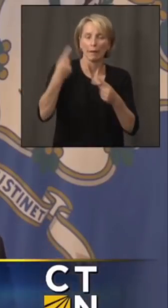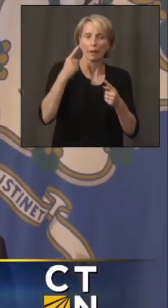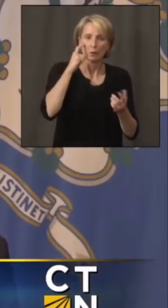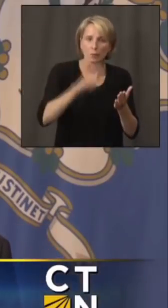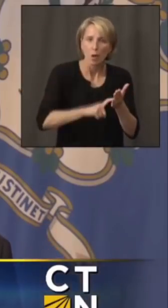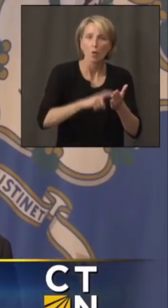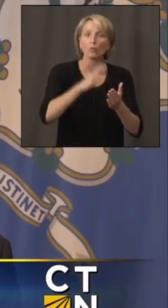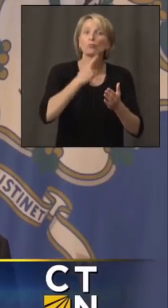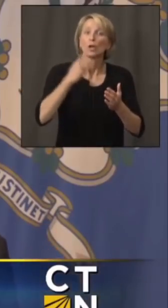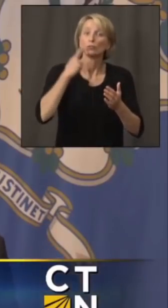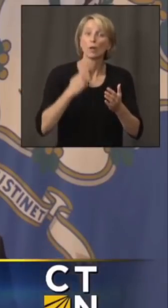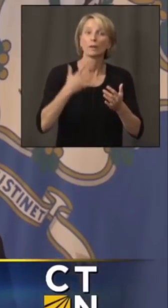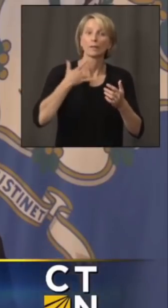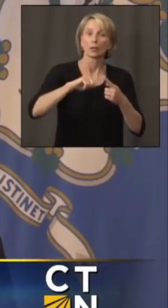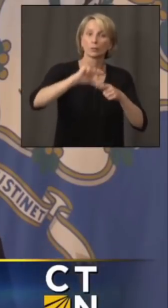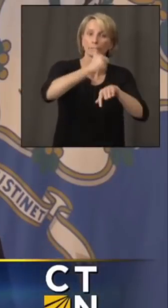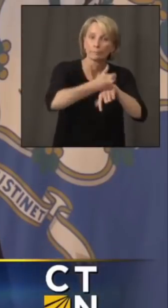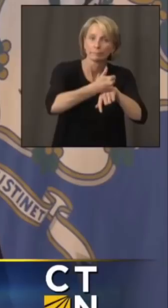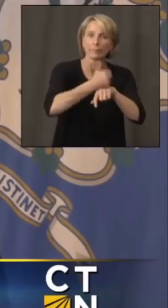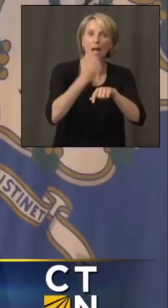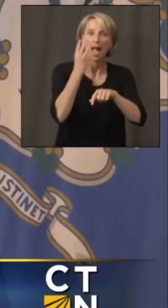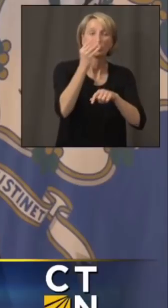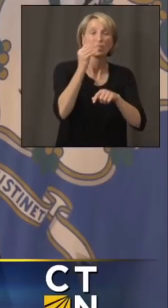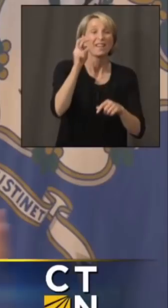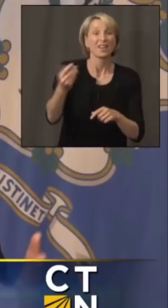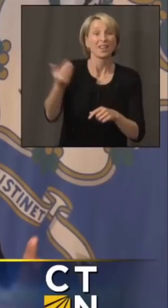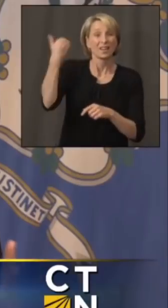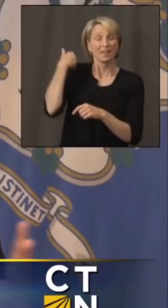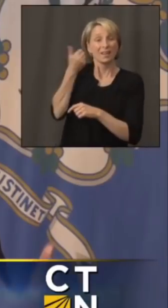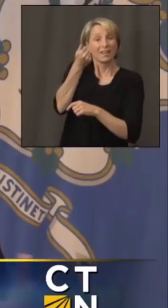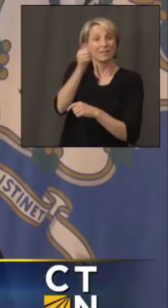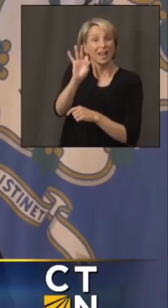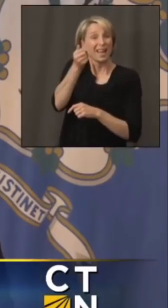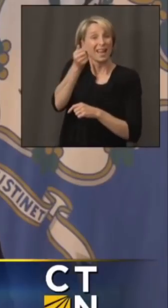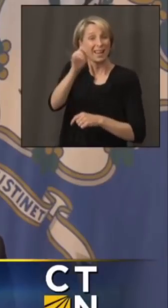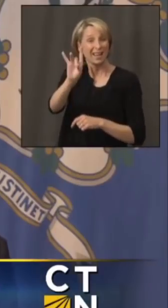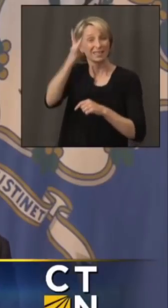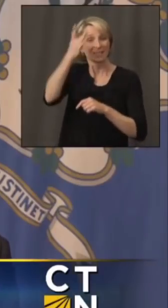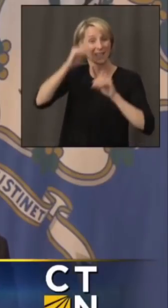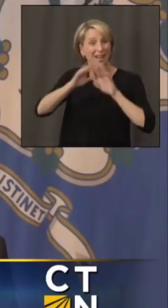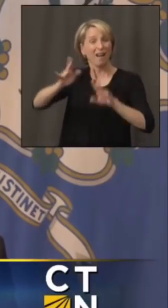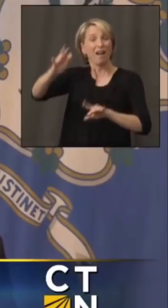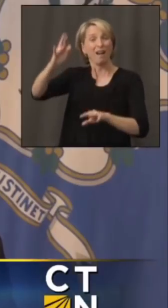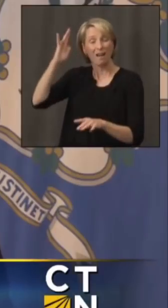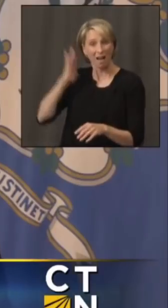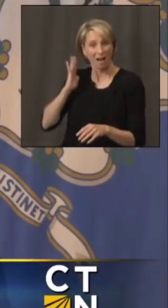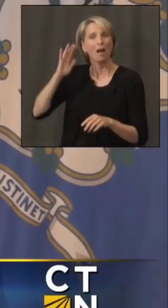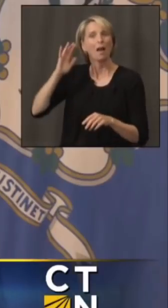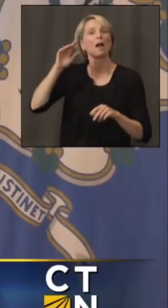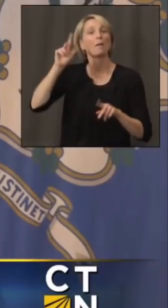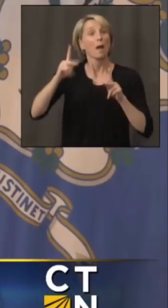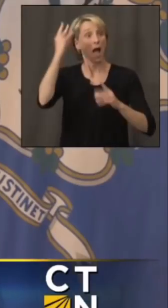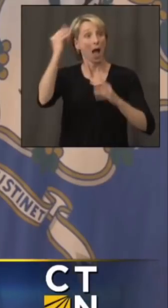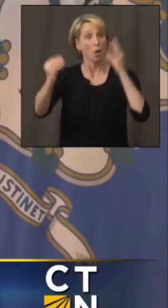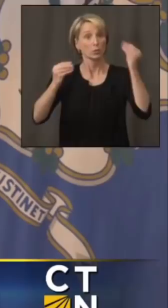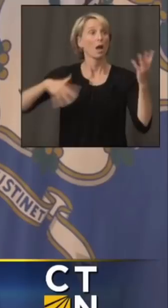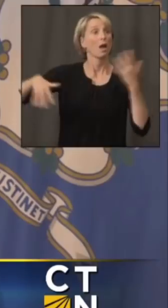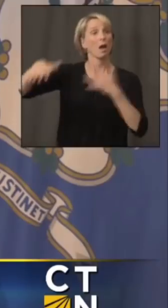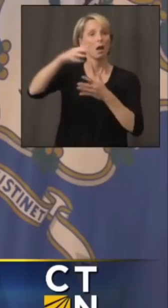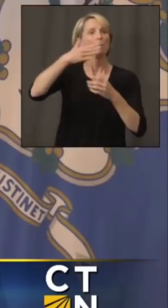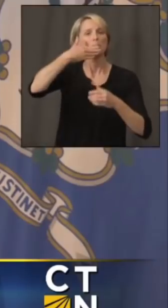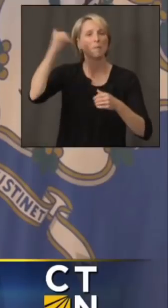economy. That's what we found in the 1918 pandemic. So I would urge schools to think creatively about how we can continue